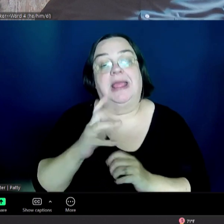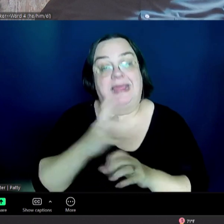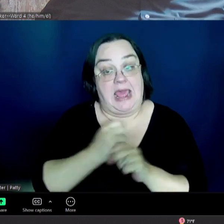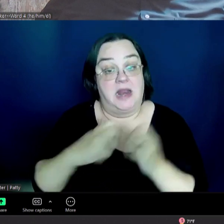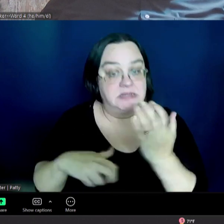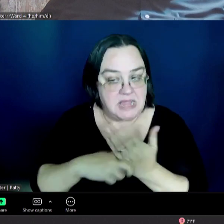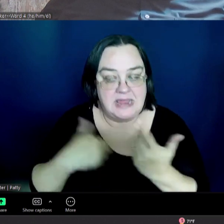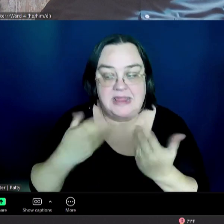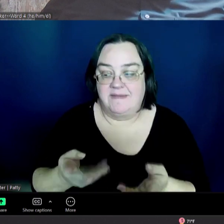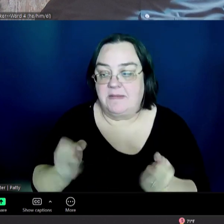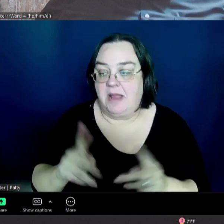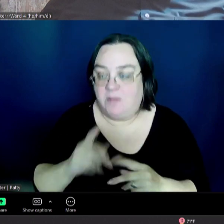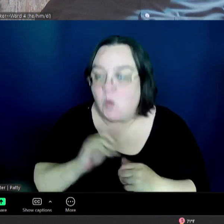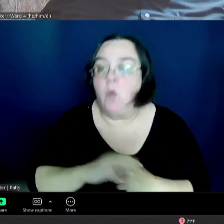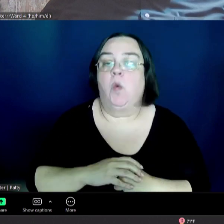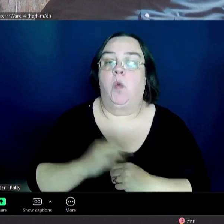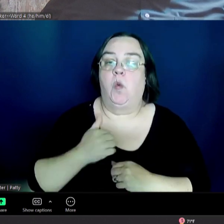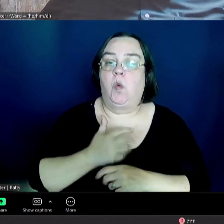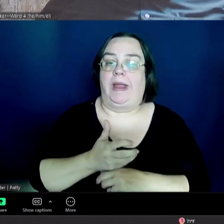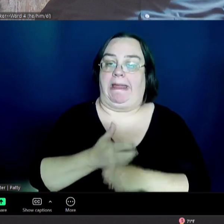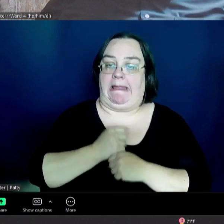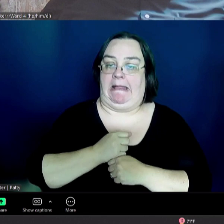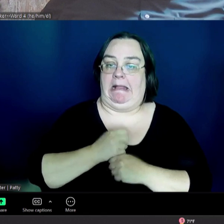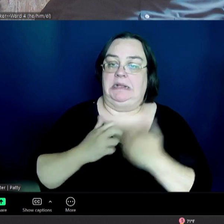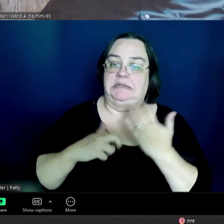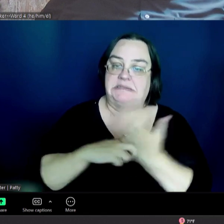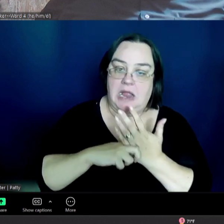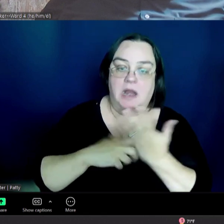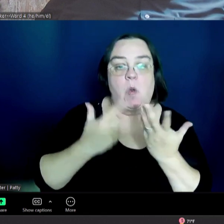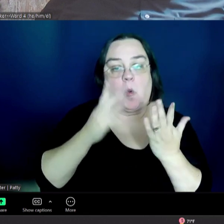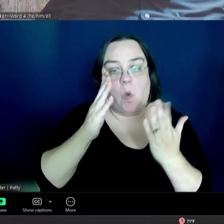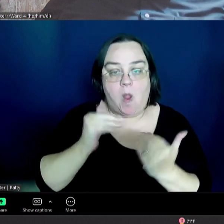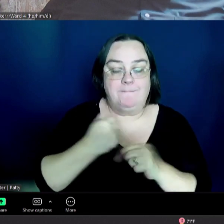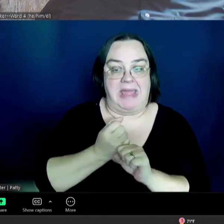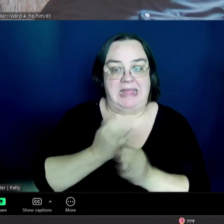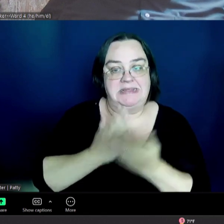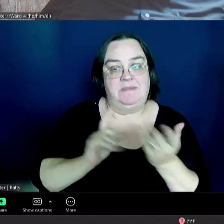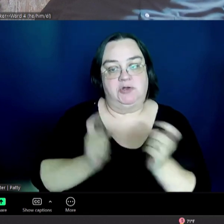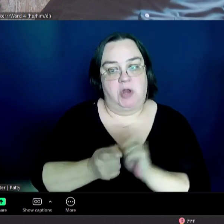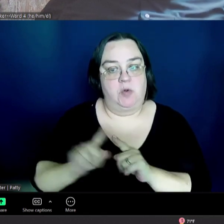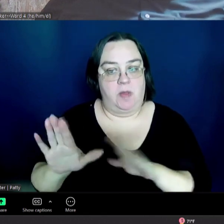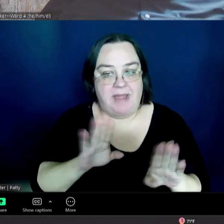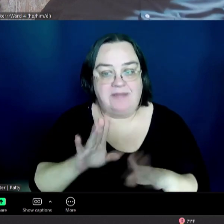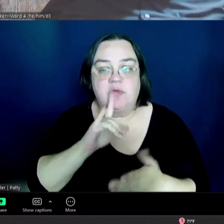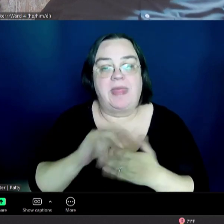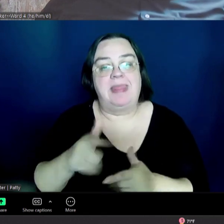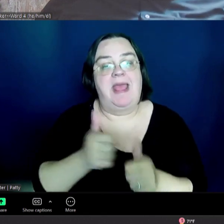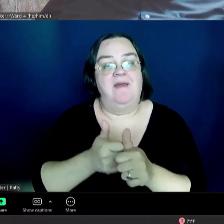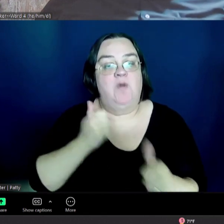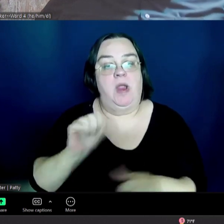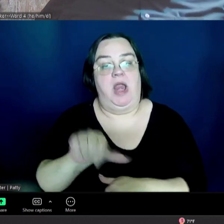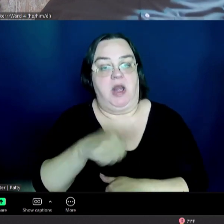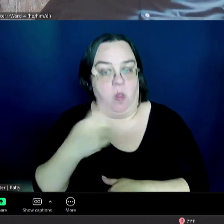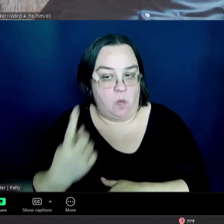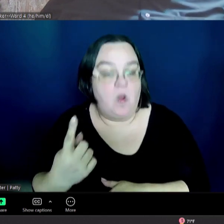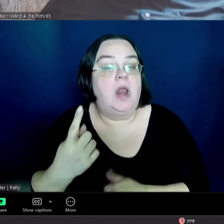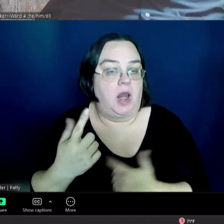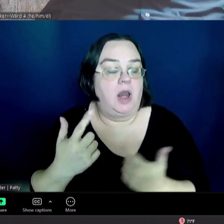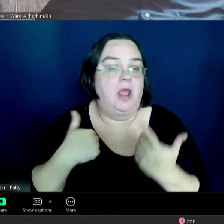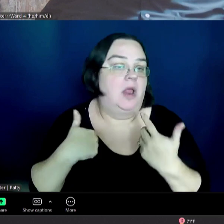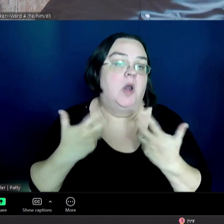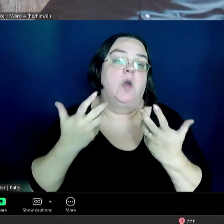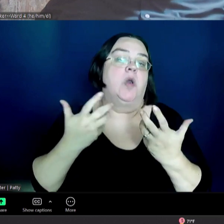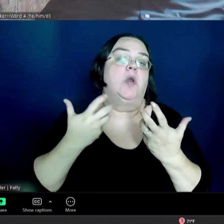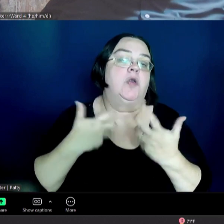I got a citation, and hopefully make some adjustments to behavior to not get another one. So we don't want to see where folks can get